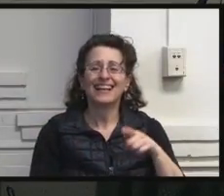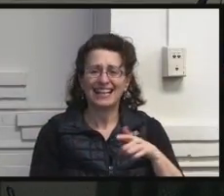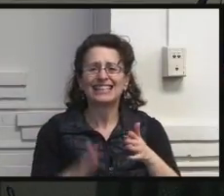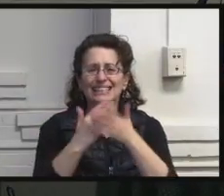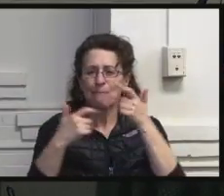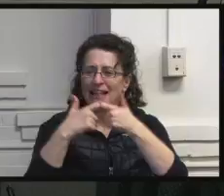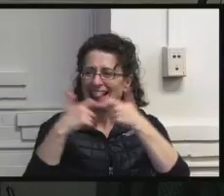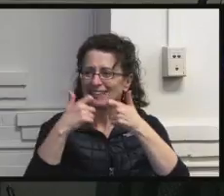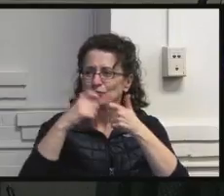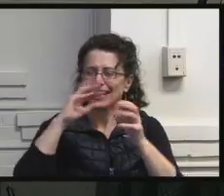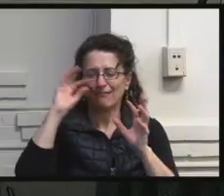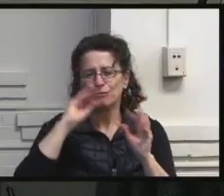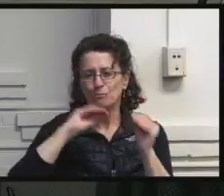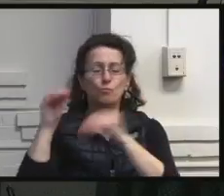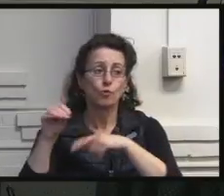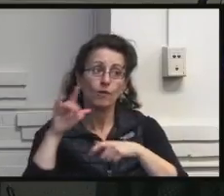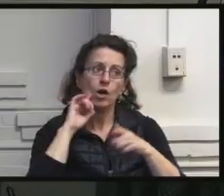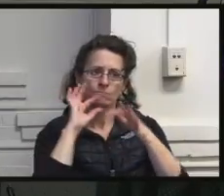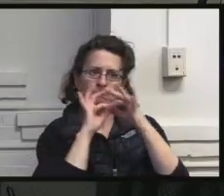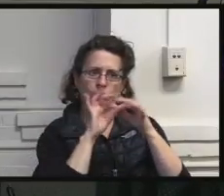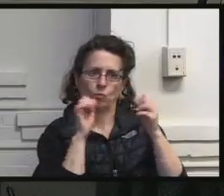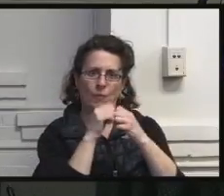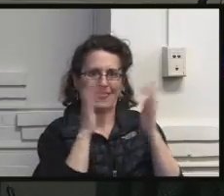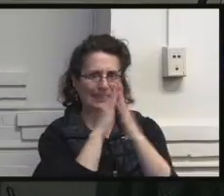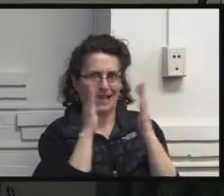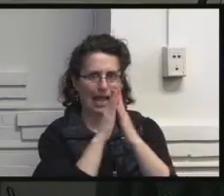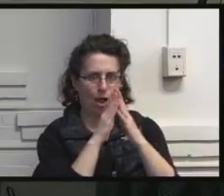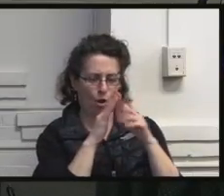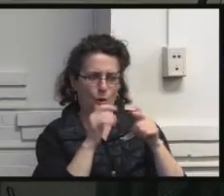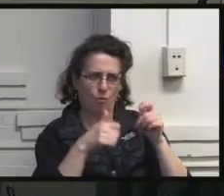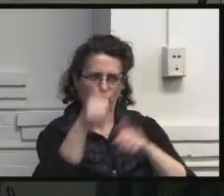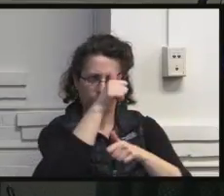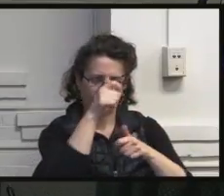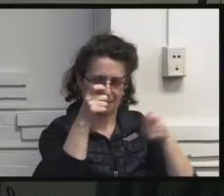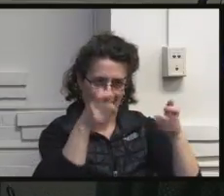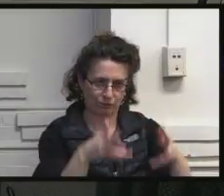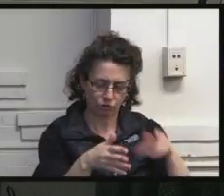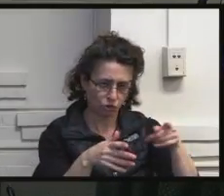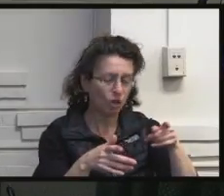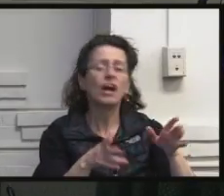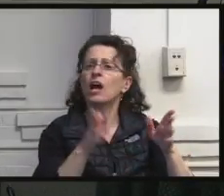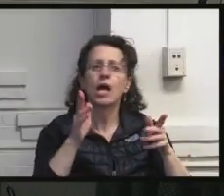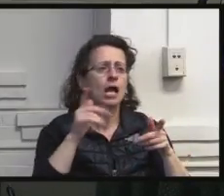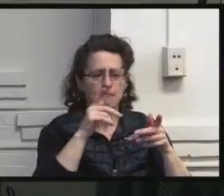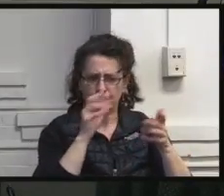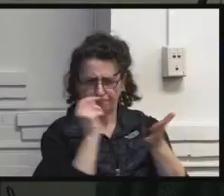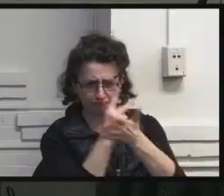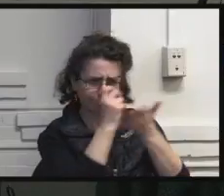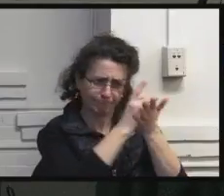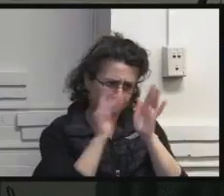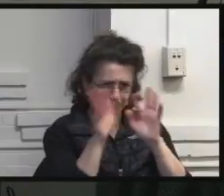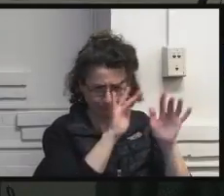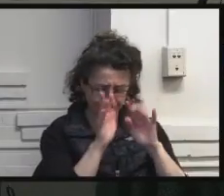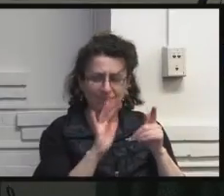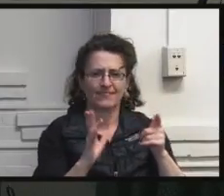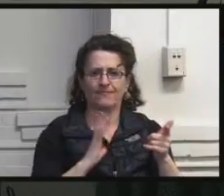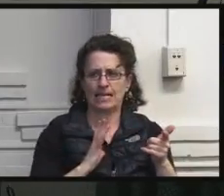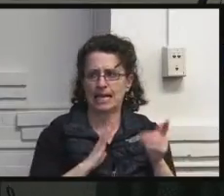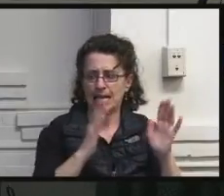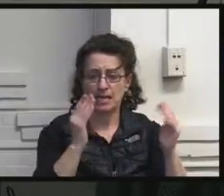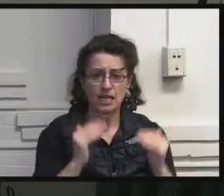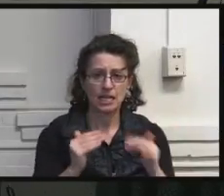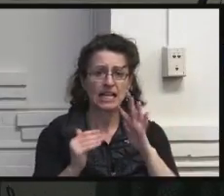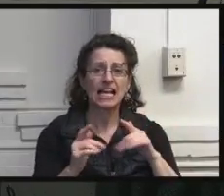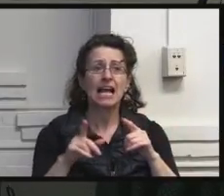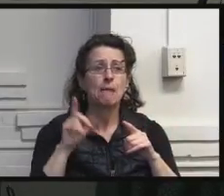been working very closely with Peter on that. So that's moving forward, and that's not going to be a problem. And no right-of-way, again, will be needed.